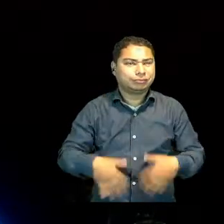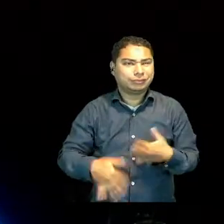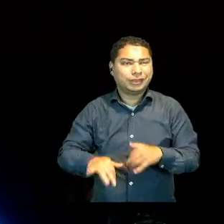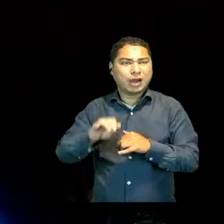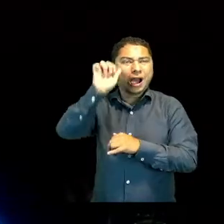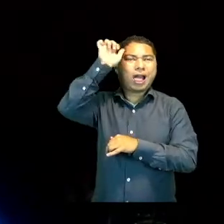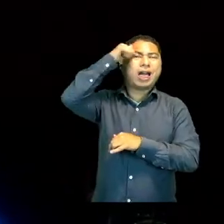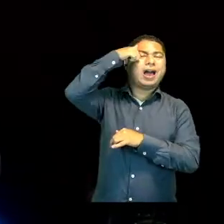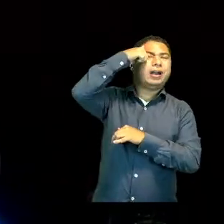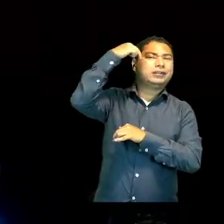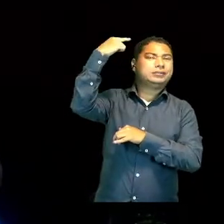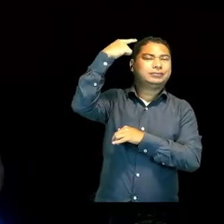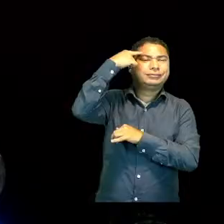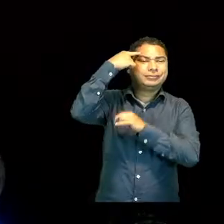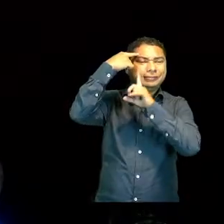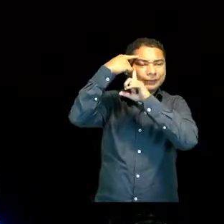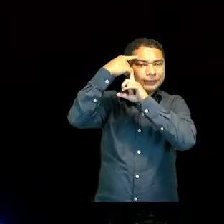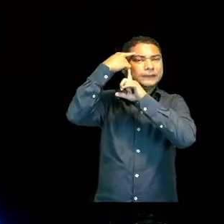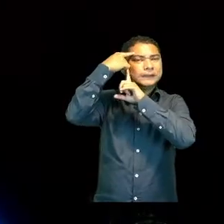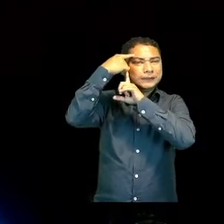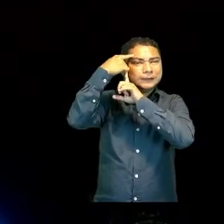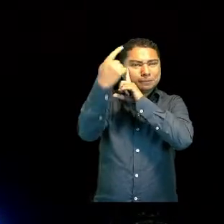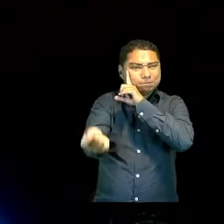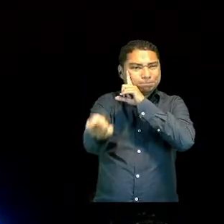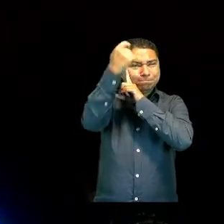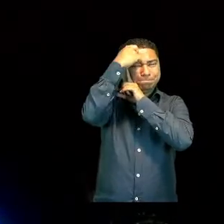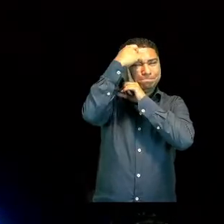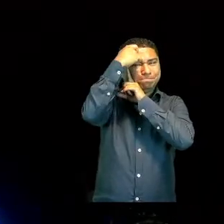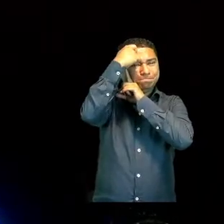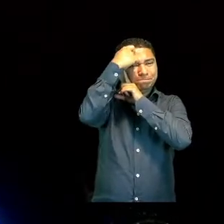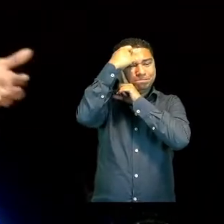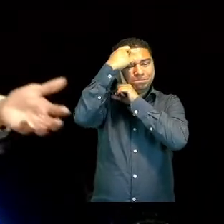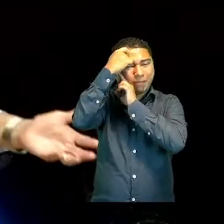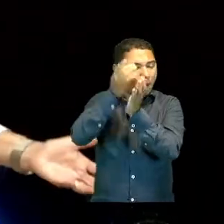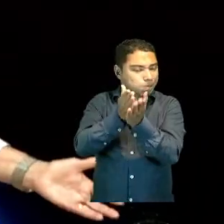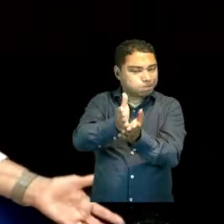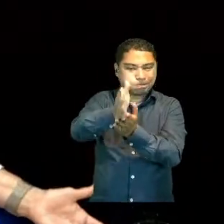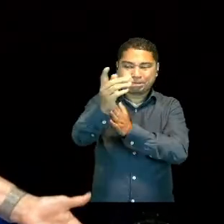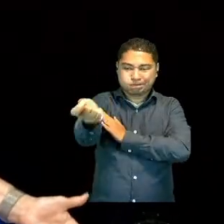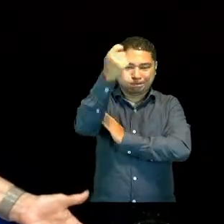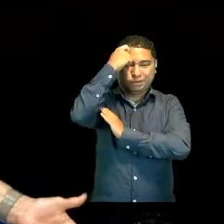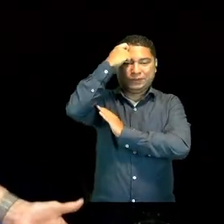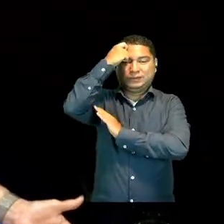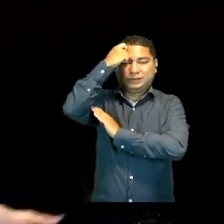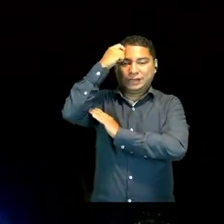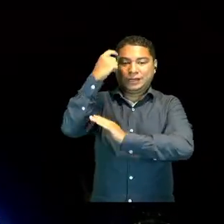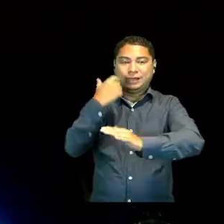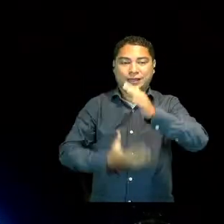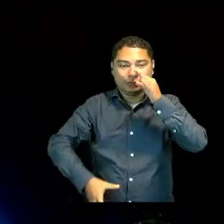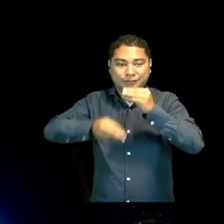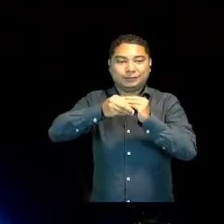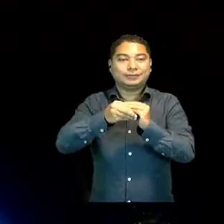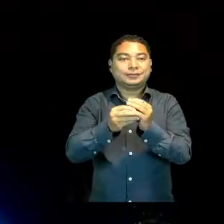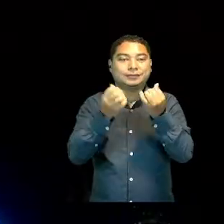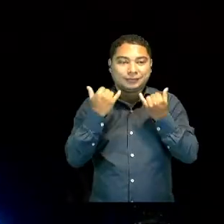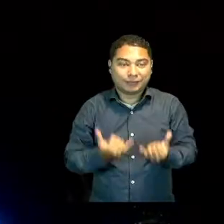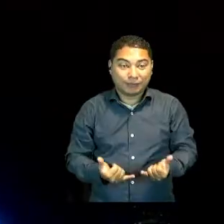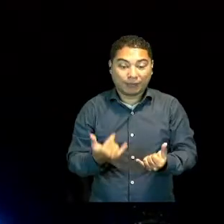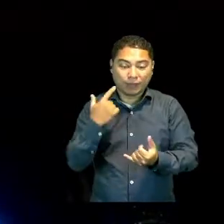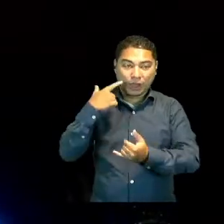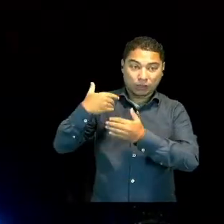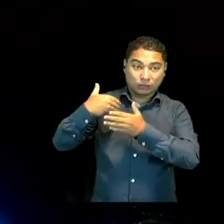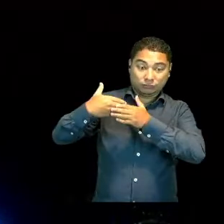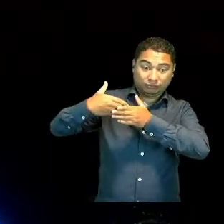are forever imprinted on my mind. I know that I am decades older